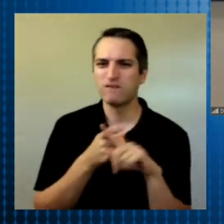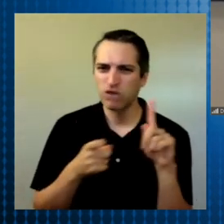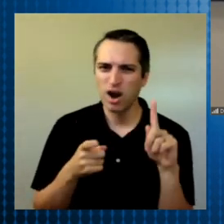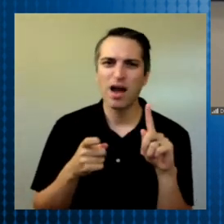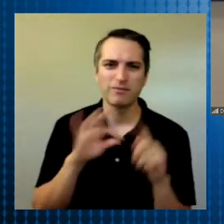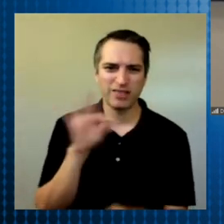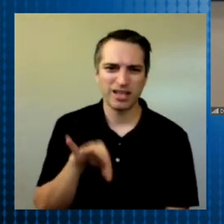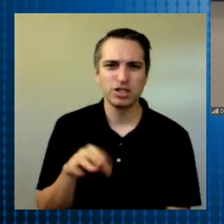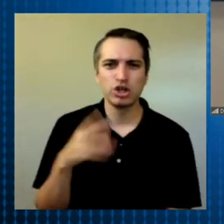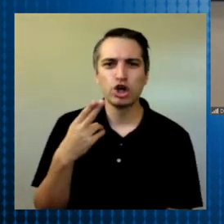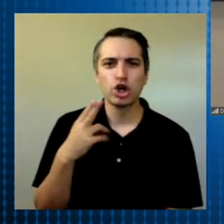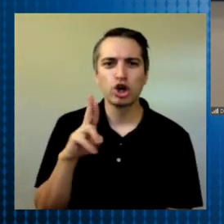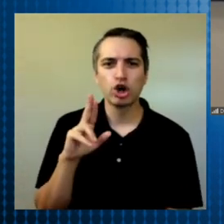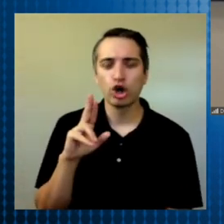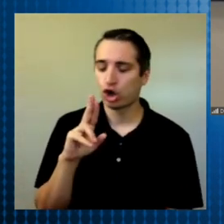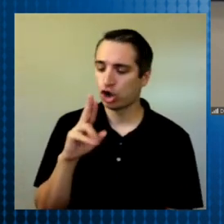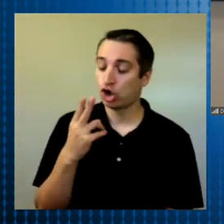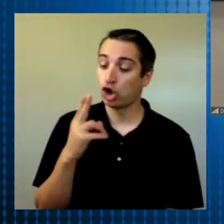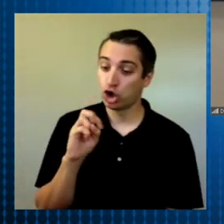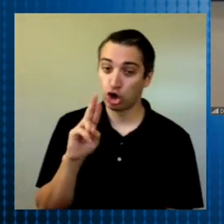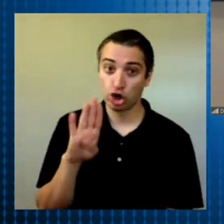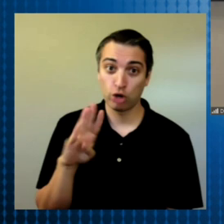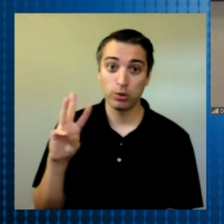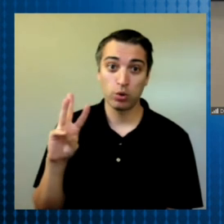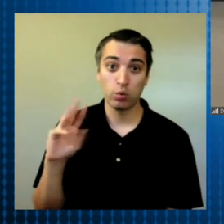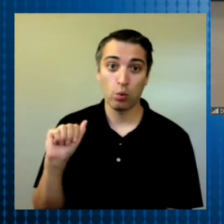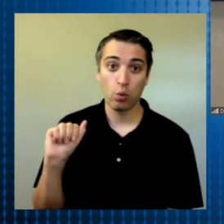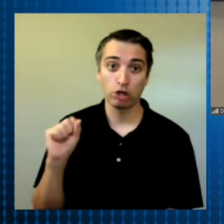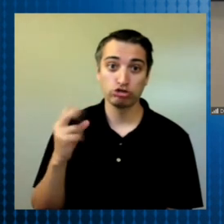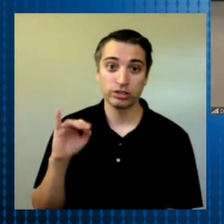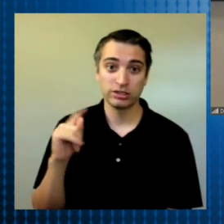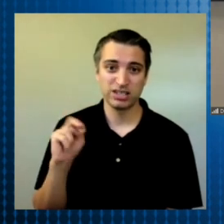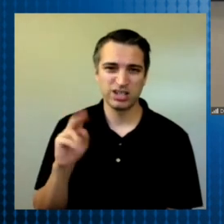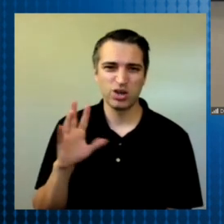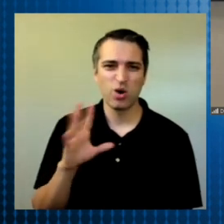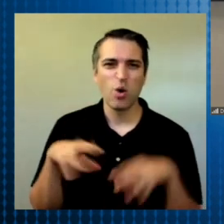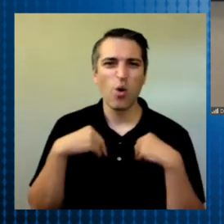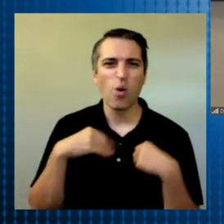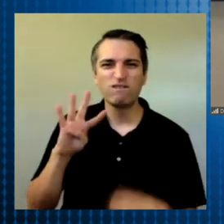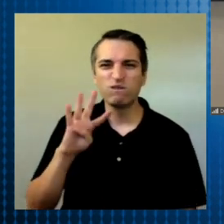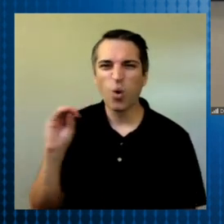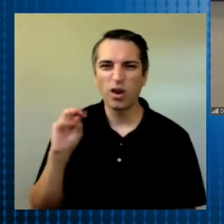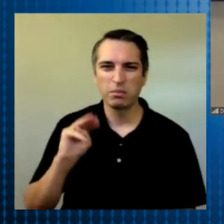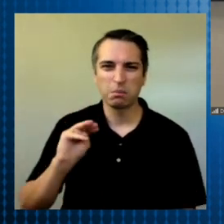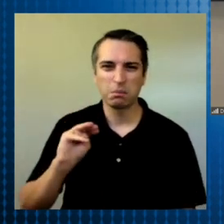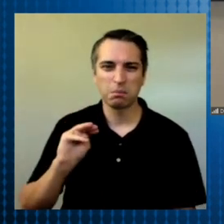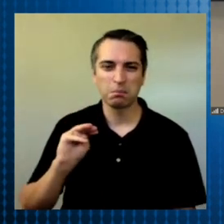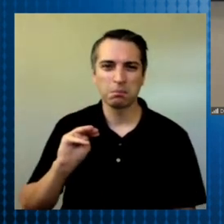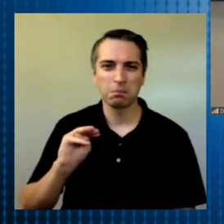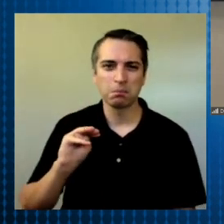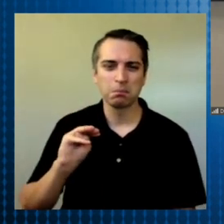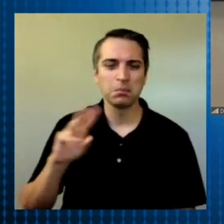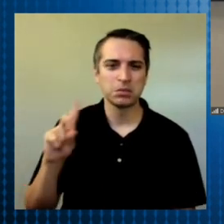40 McDonald's. Herb is one of my best friends in the world. We grew up together, Parkland and Burston Fieldhouse.